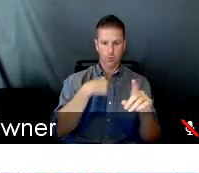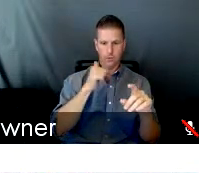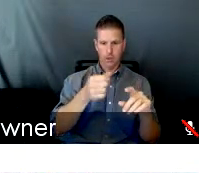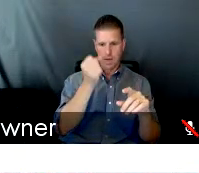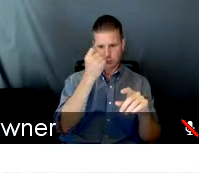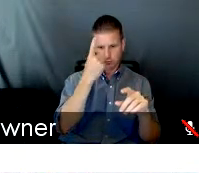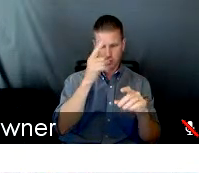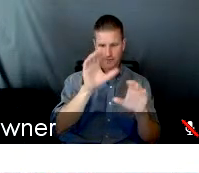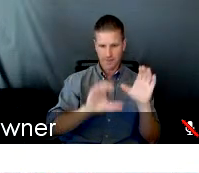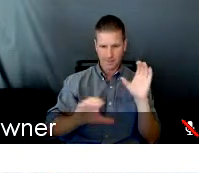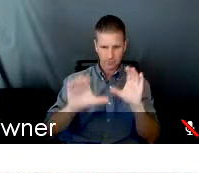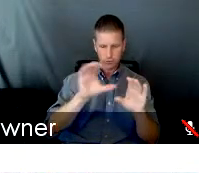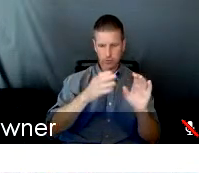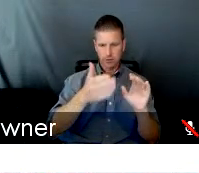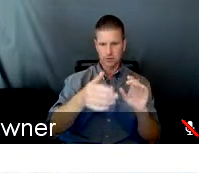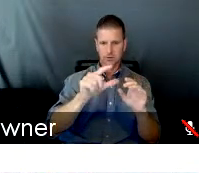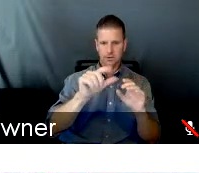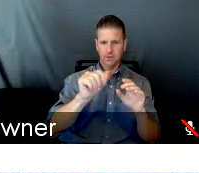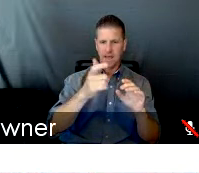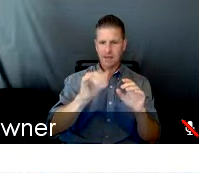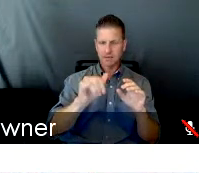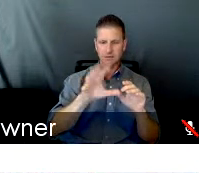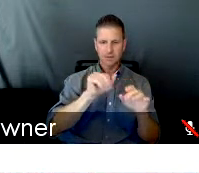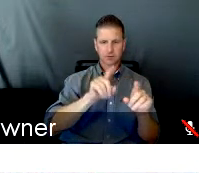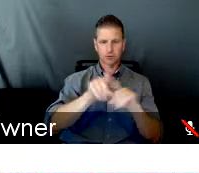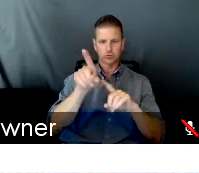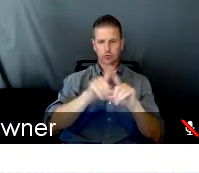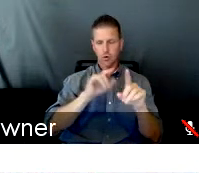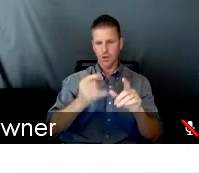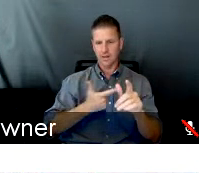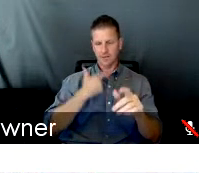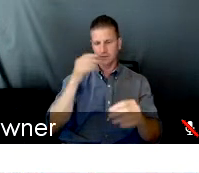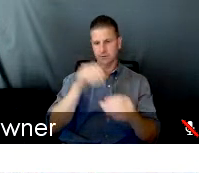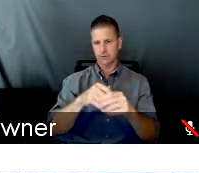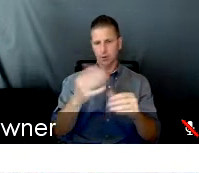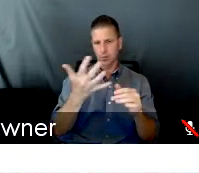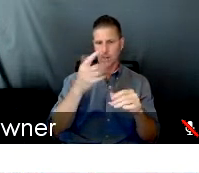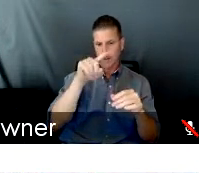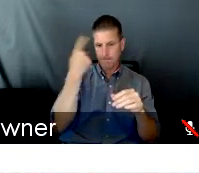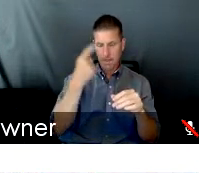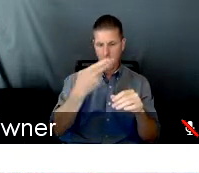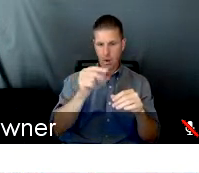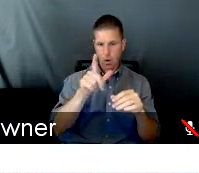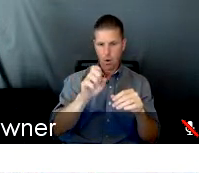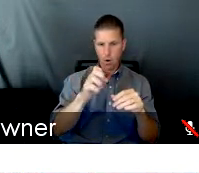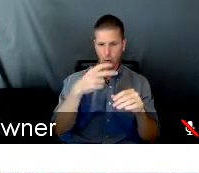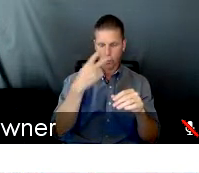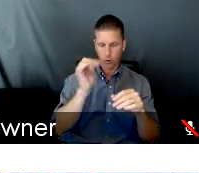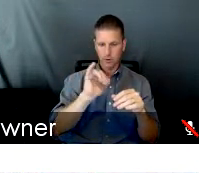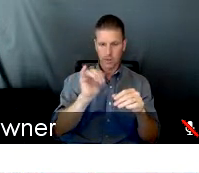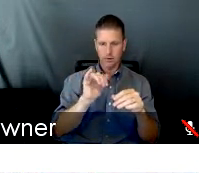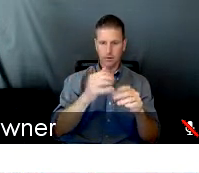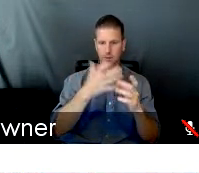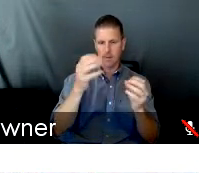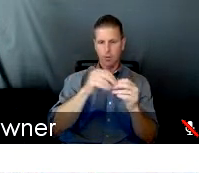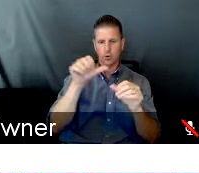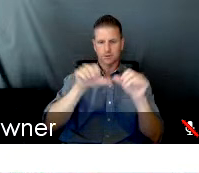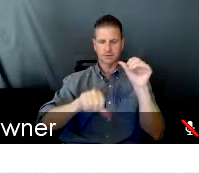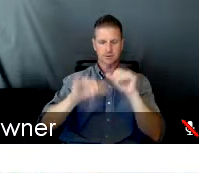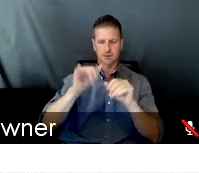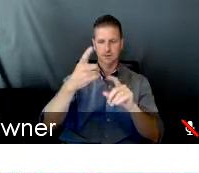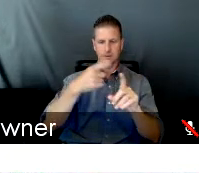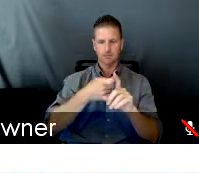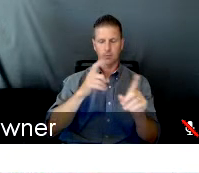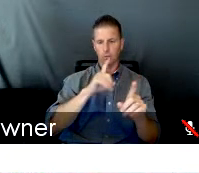the chemistry of these galaxies and the kinds of stars that live inside of them and what the black holes might look like, and a lot more science that can come out of it. And so it's